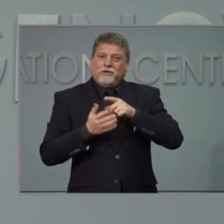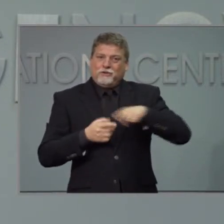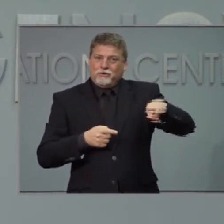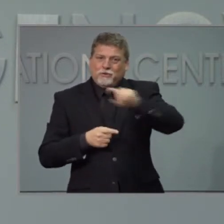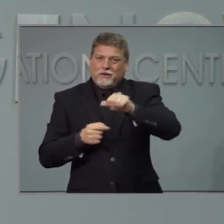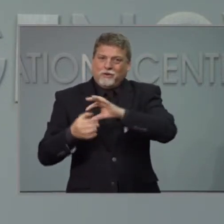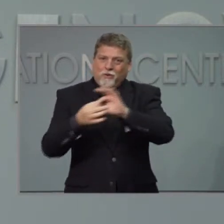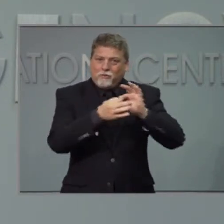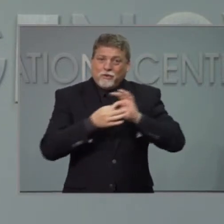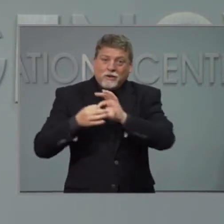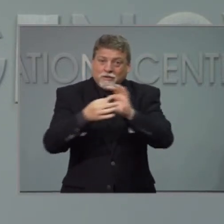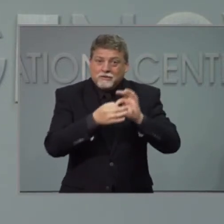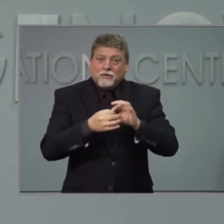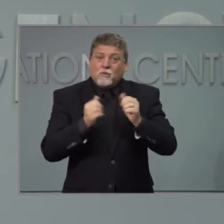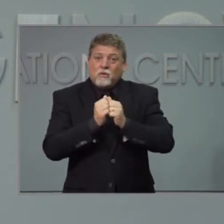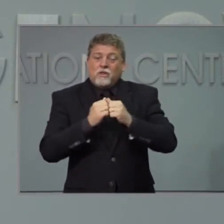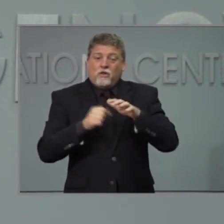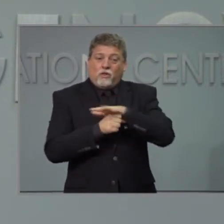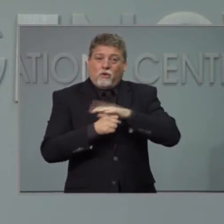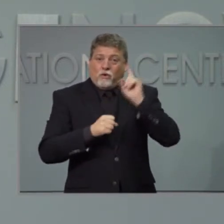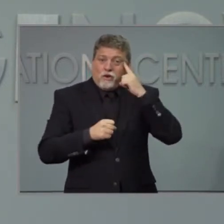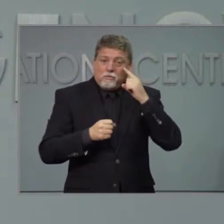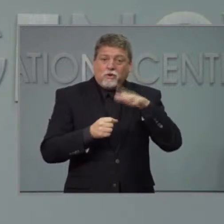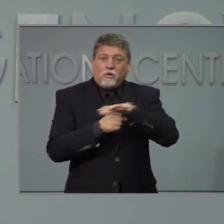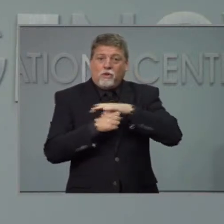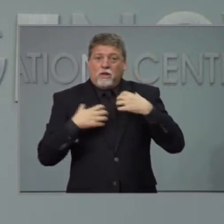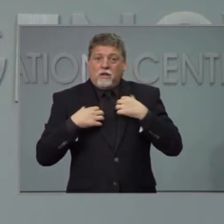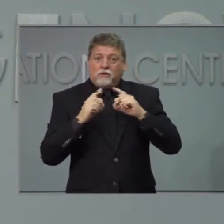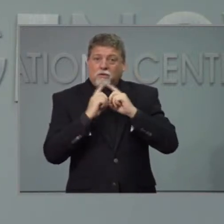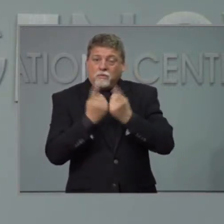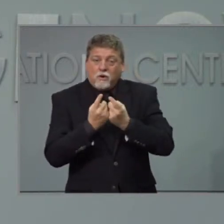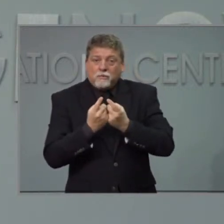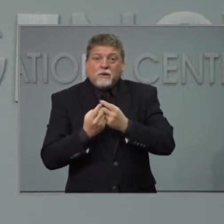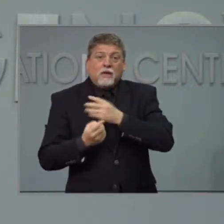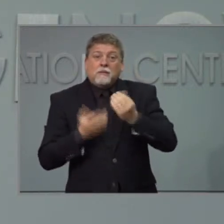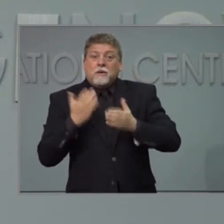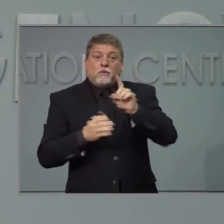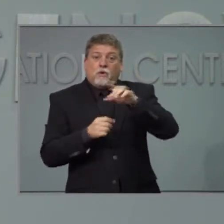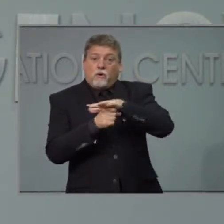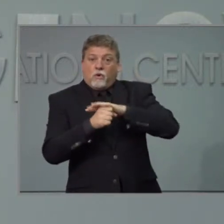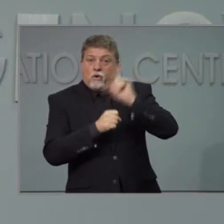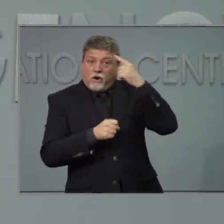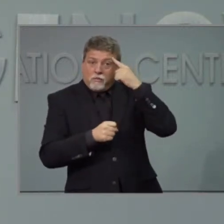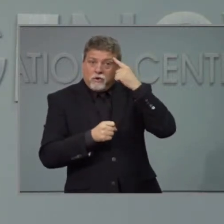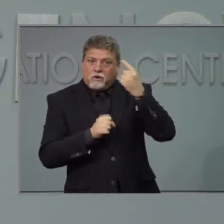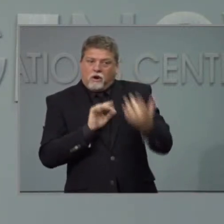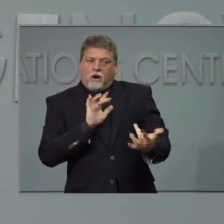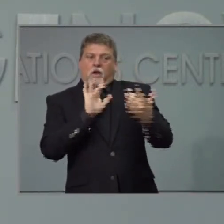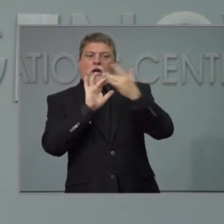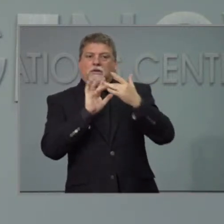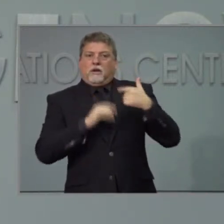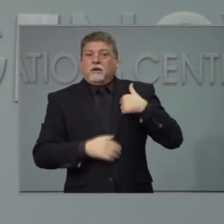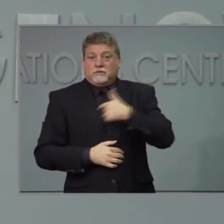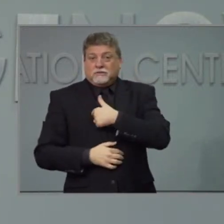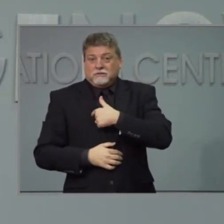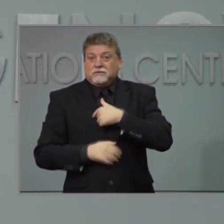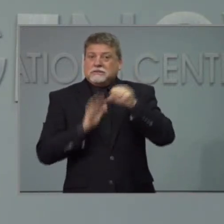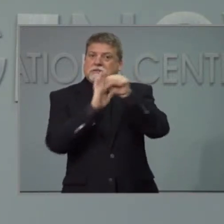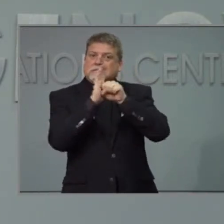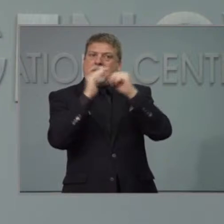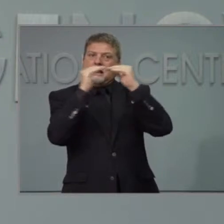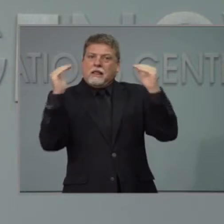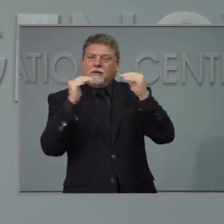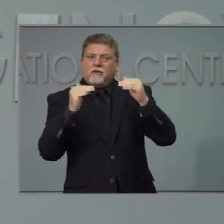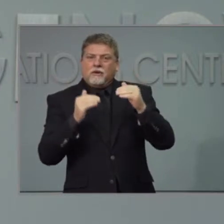health departments, and importantly, have a consultation with the state. We'd love to dig in with you and figure out how and what strategies to